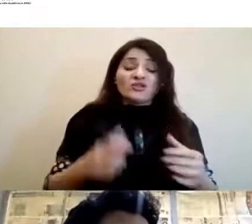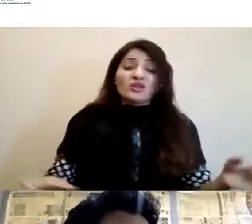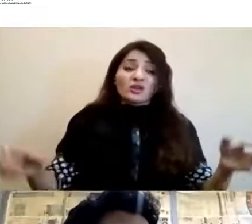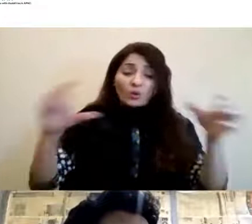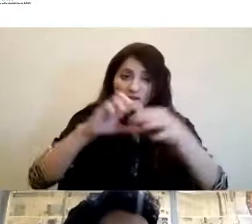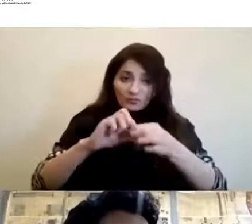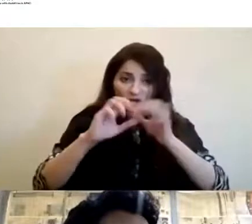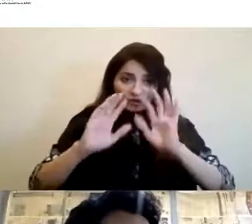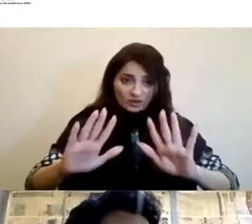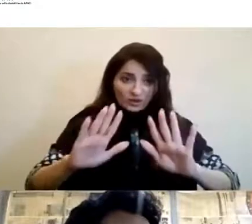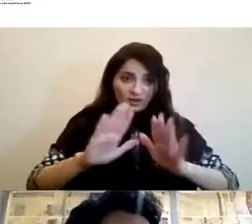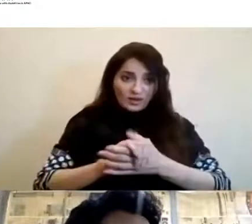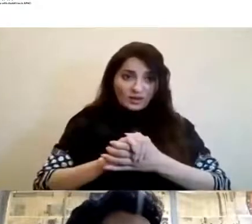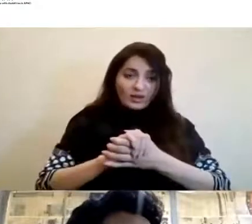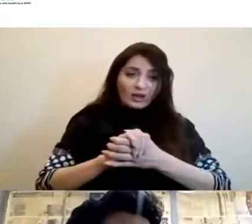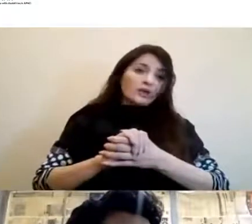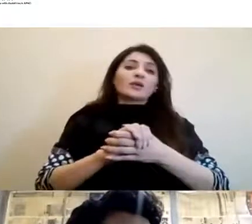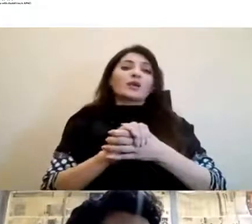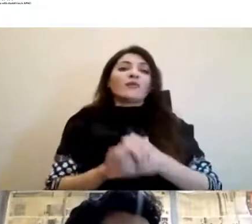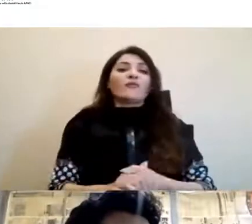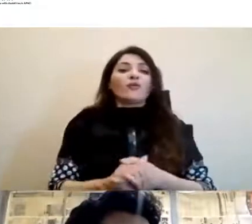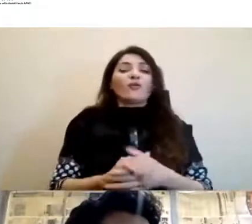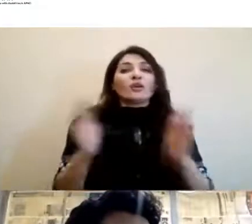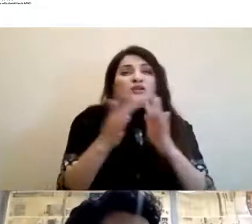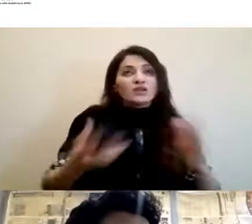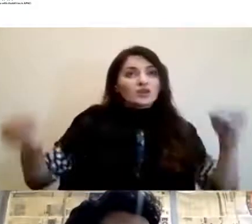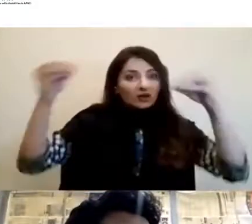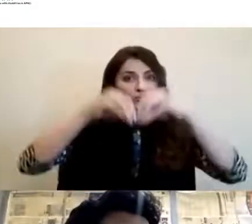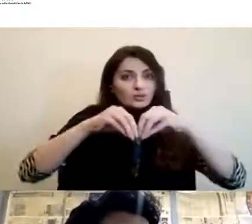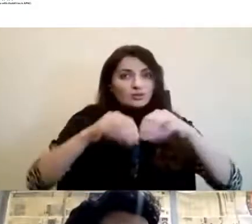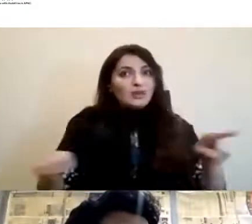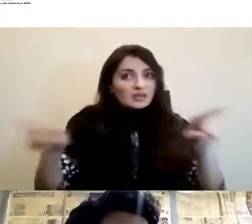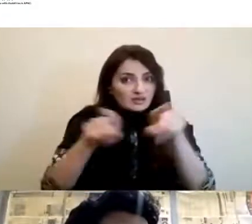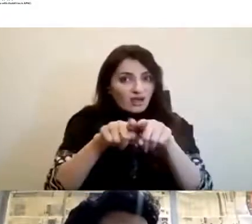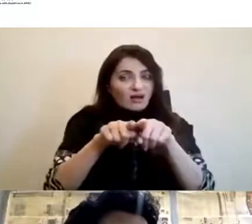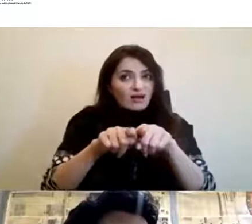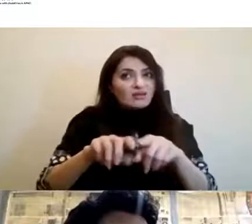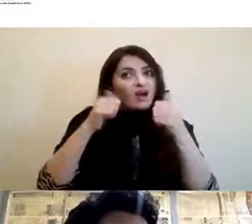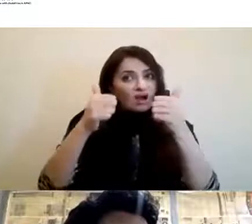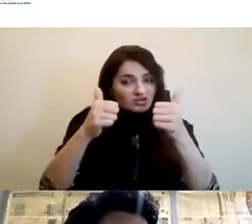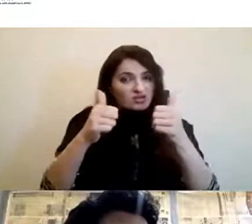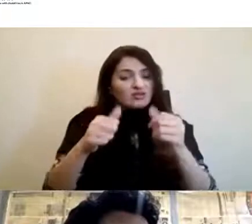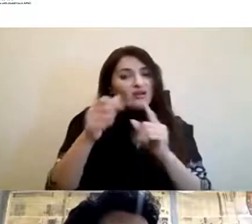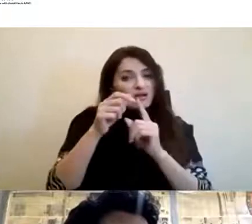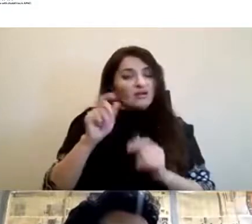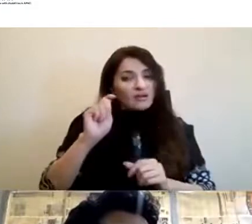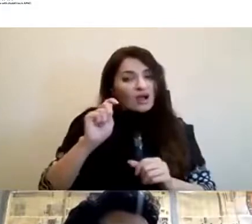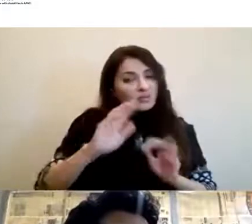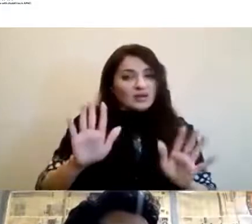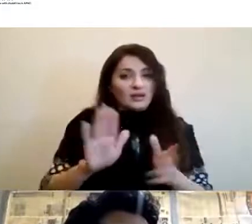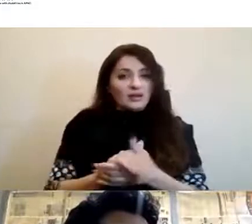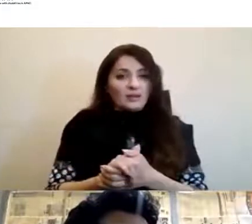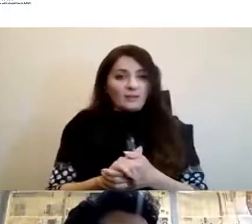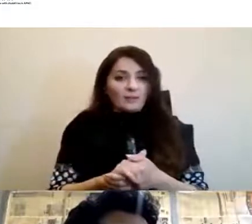to driving improved digital inclusion for people with disabilities. Bhaskar, can you